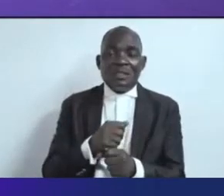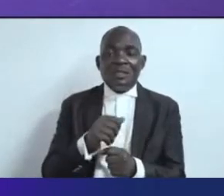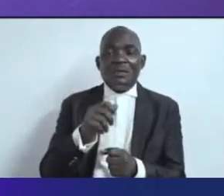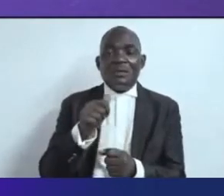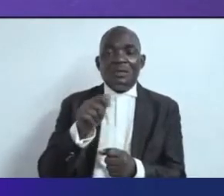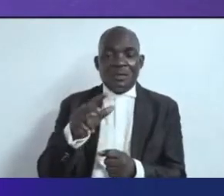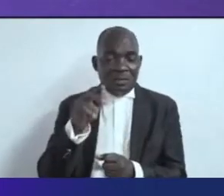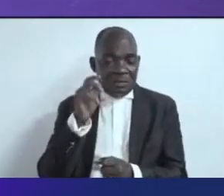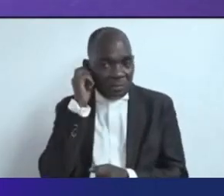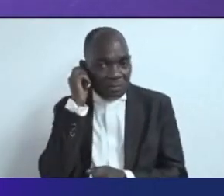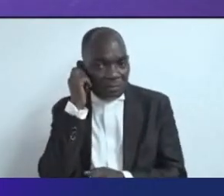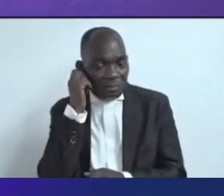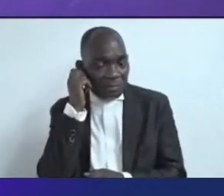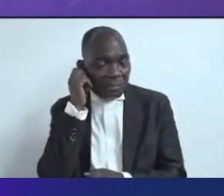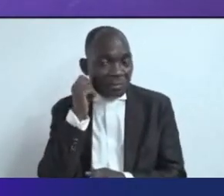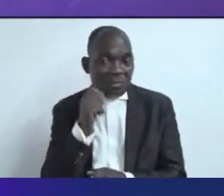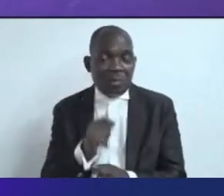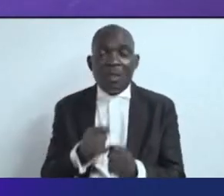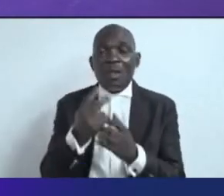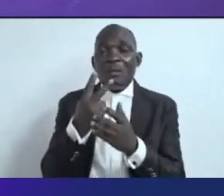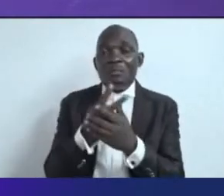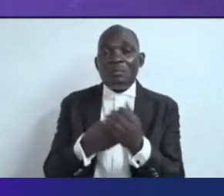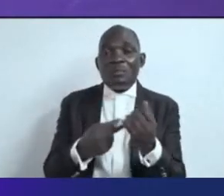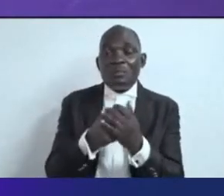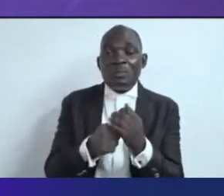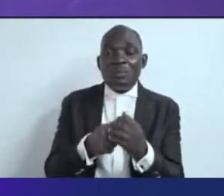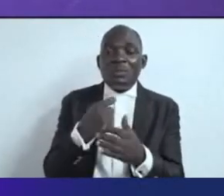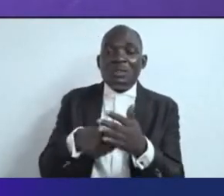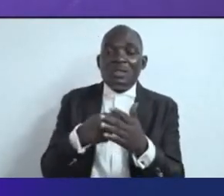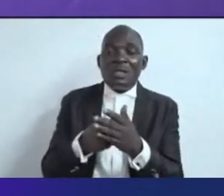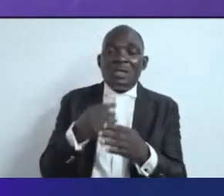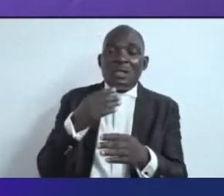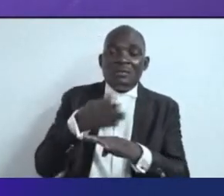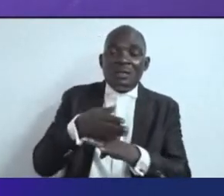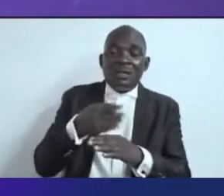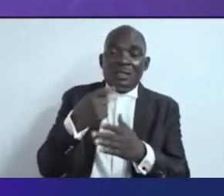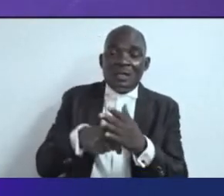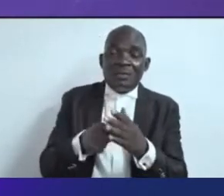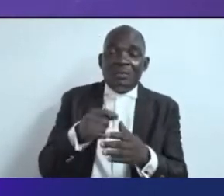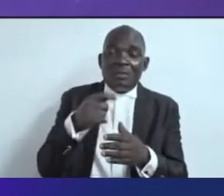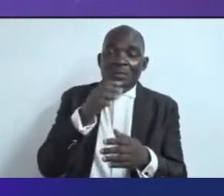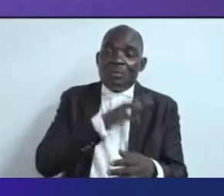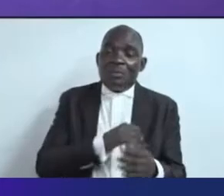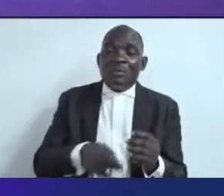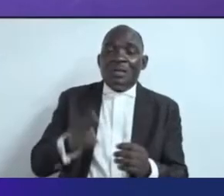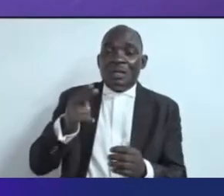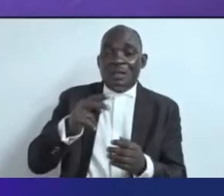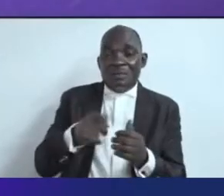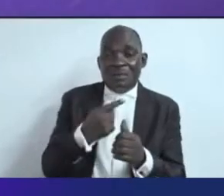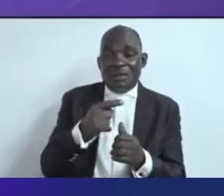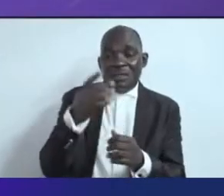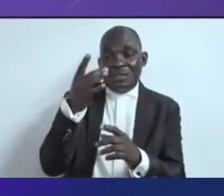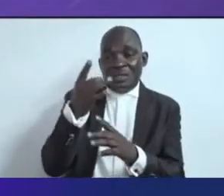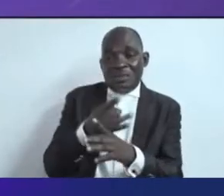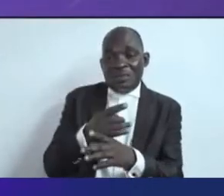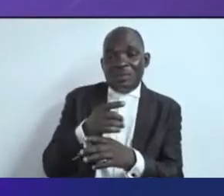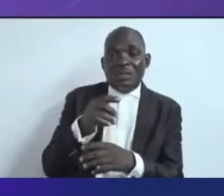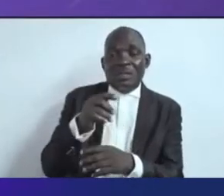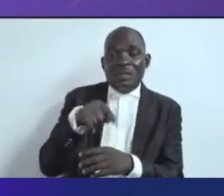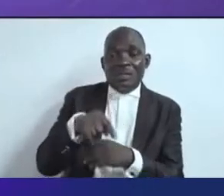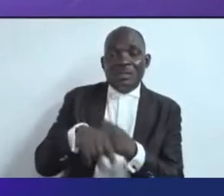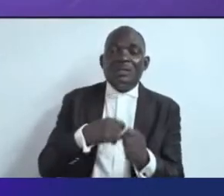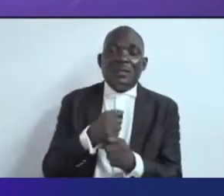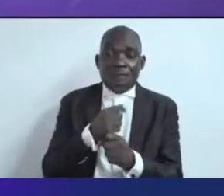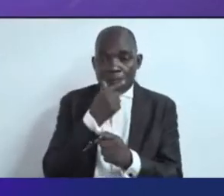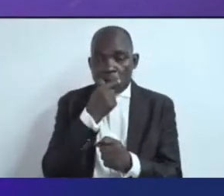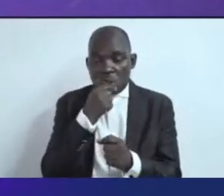August 2023. Both pre-tax and after-tax profits were higher in the first 8 months of